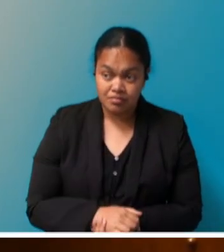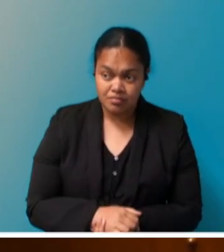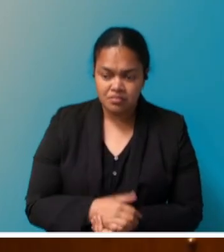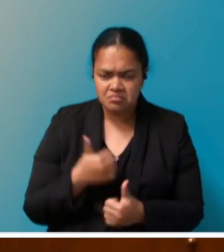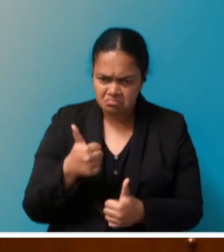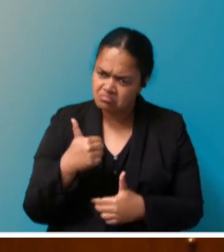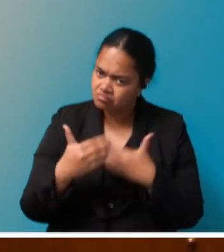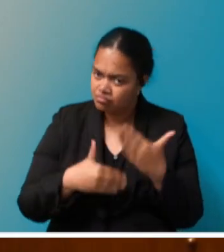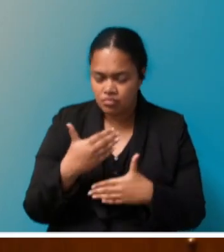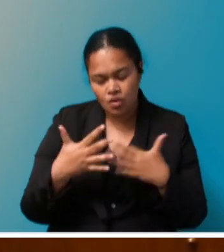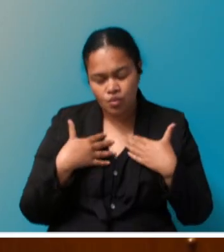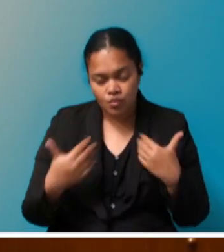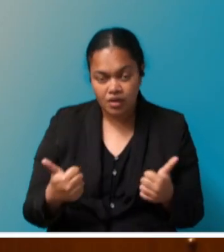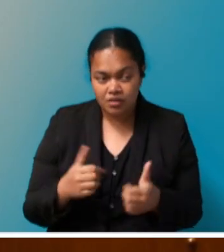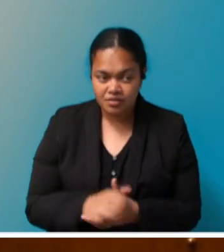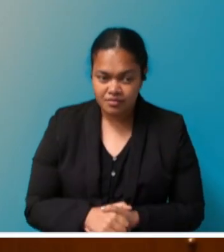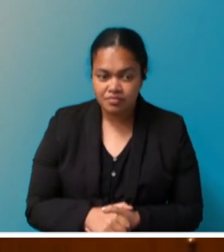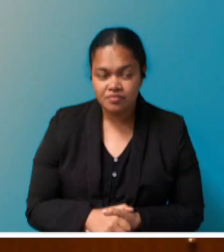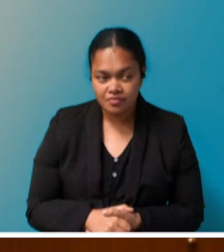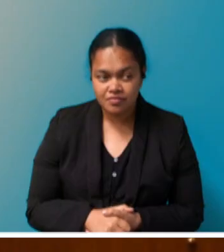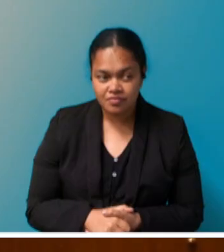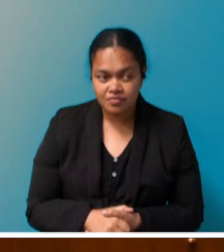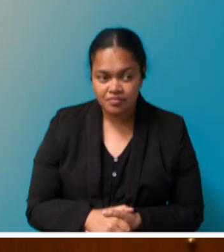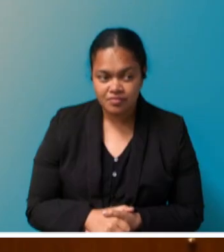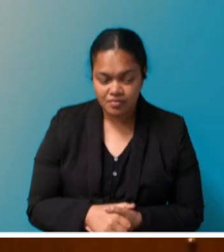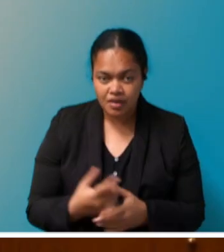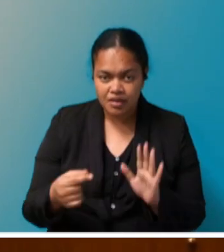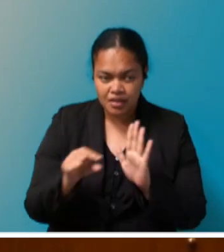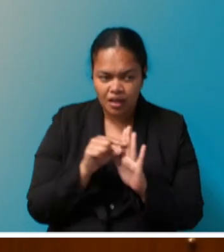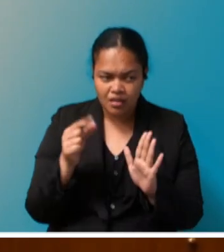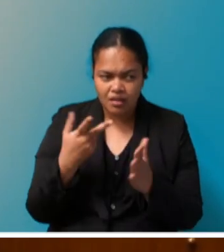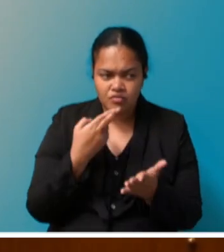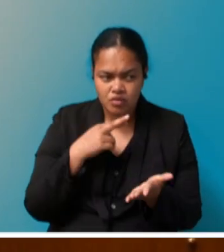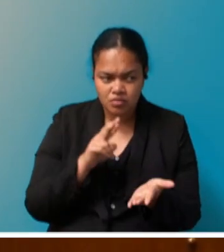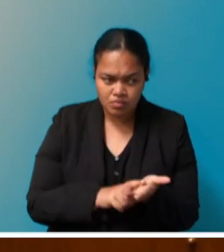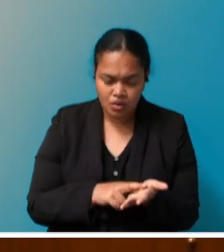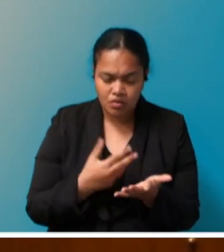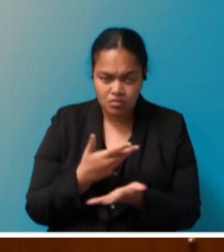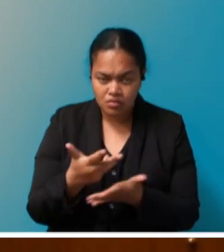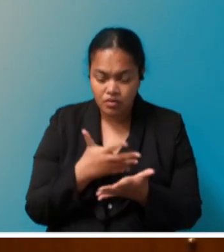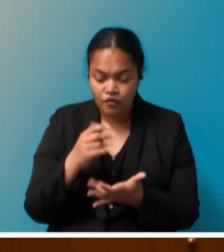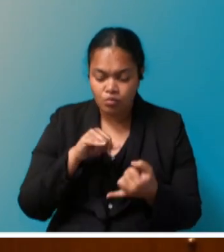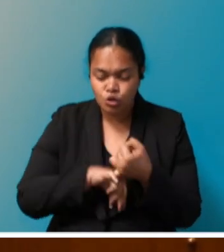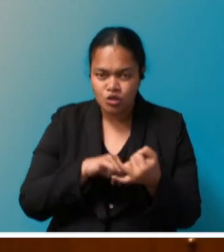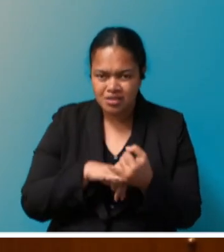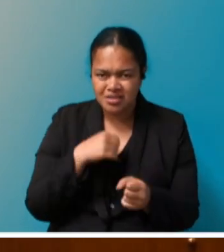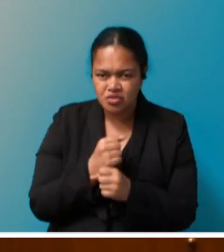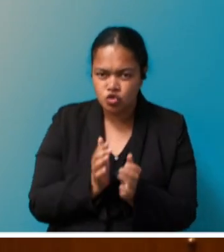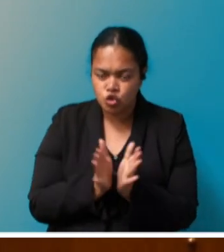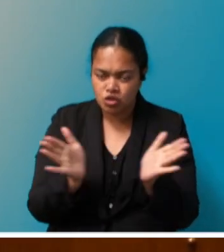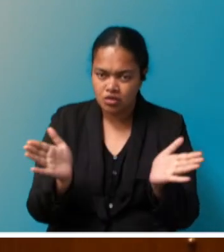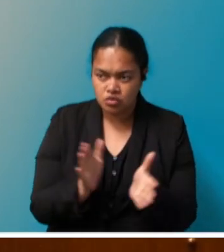well, now awaiting final report of the consultation from the Solicitor General. But out of